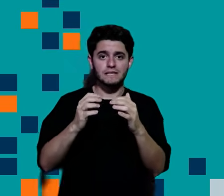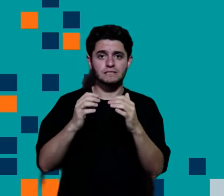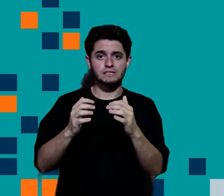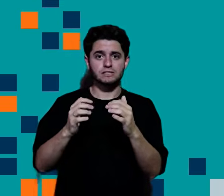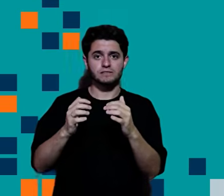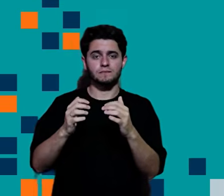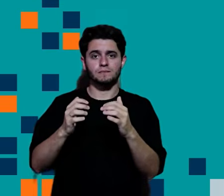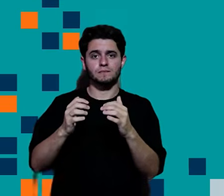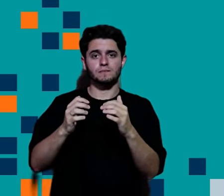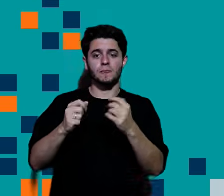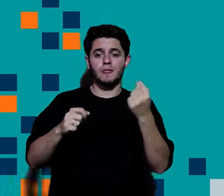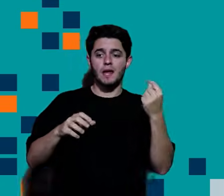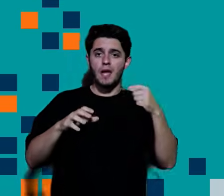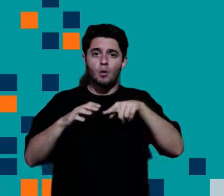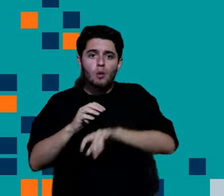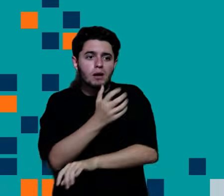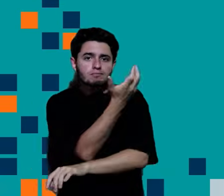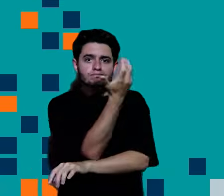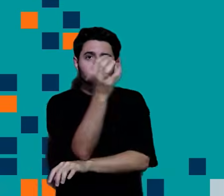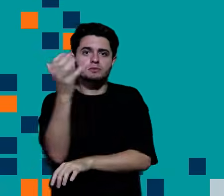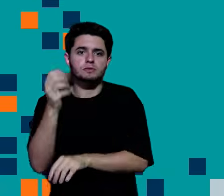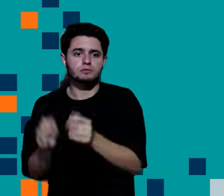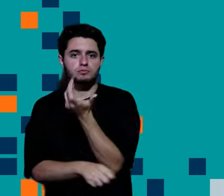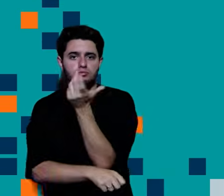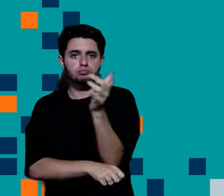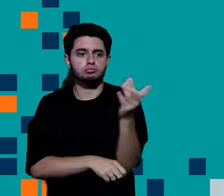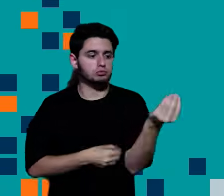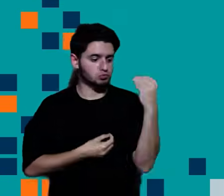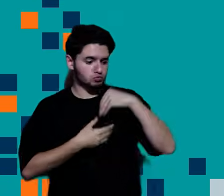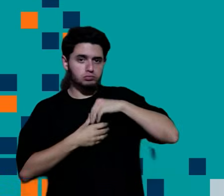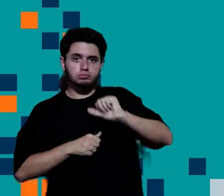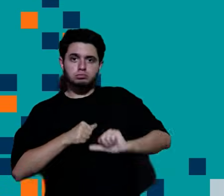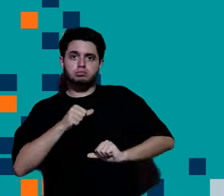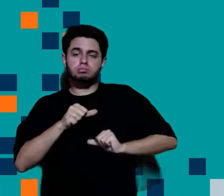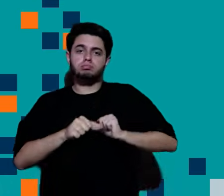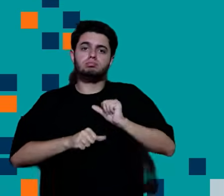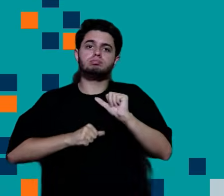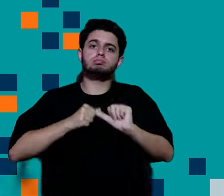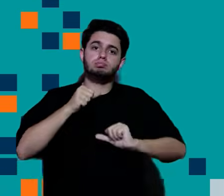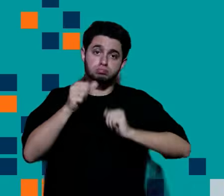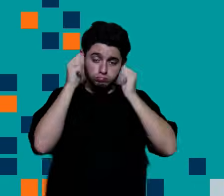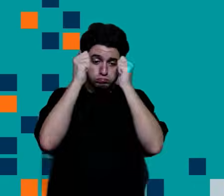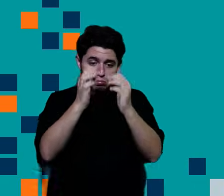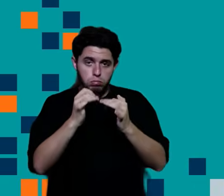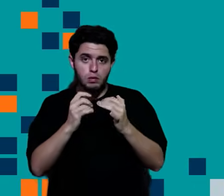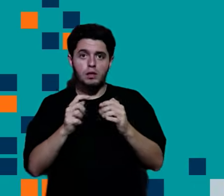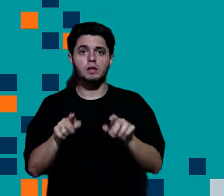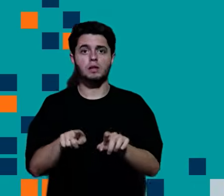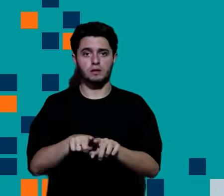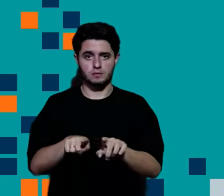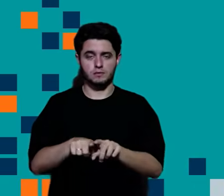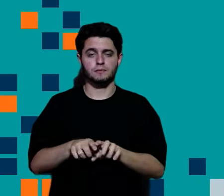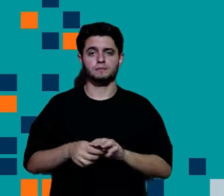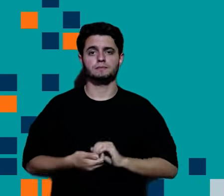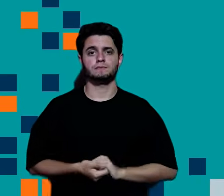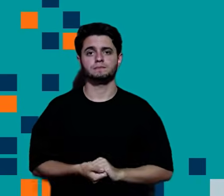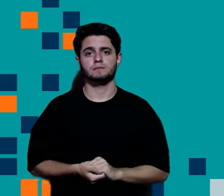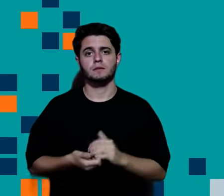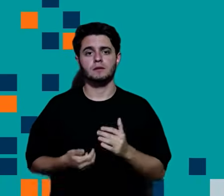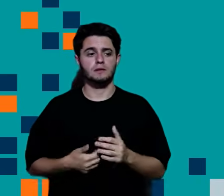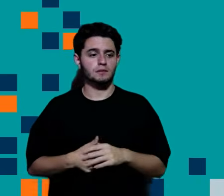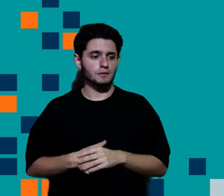the immersive nature of the environments that we're in, are telling your body that everything is all right. So